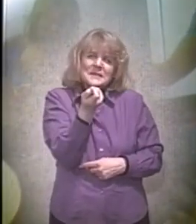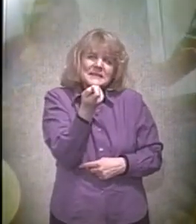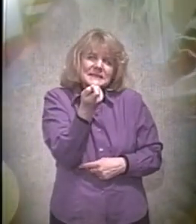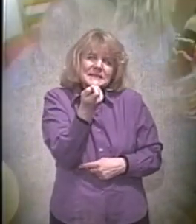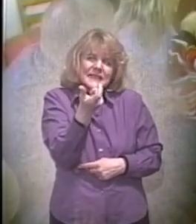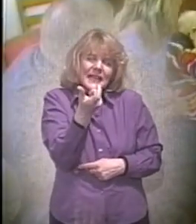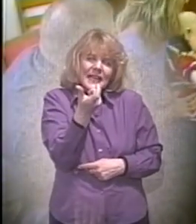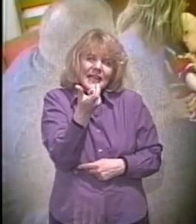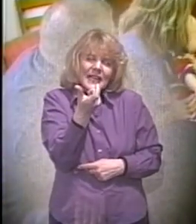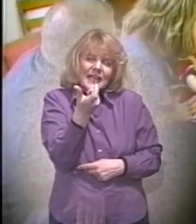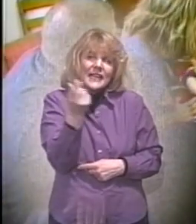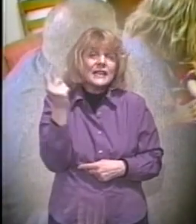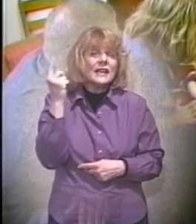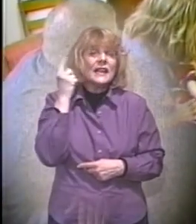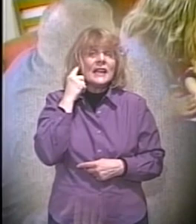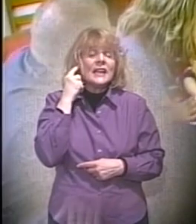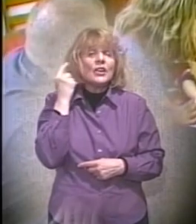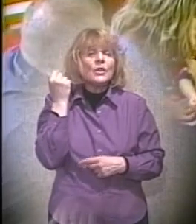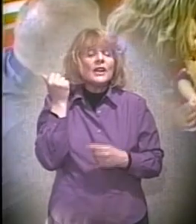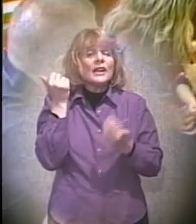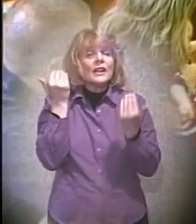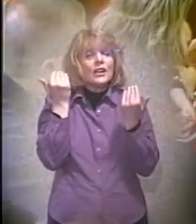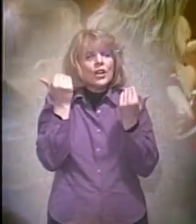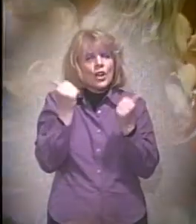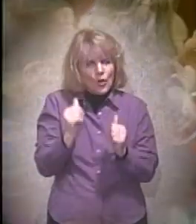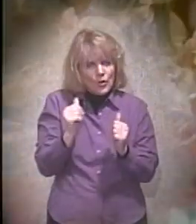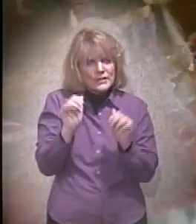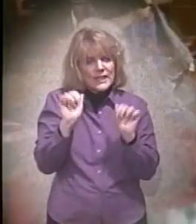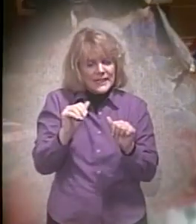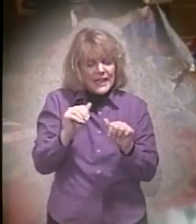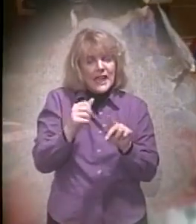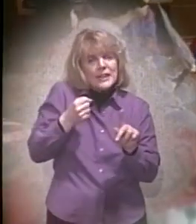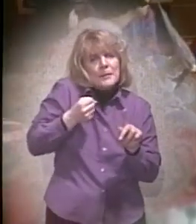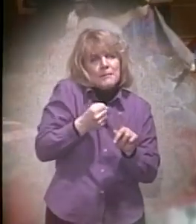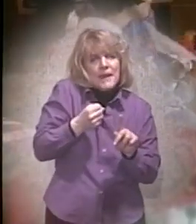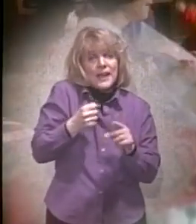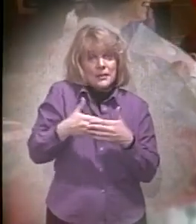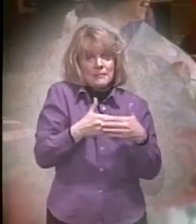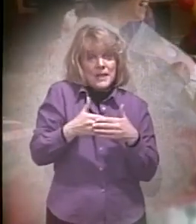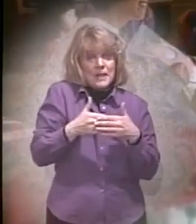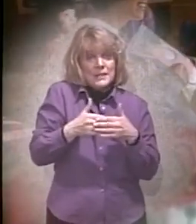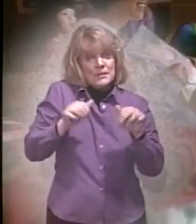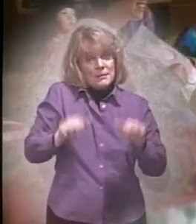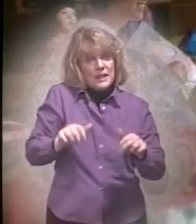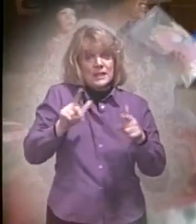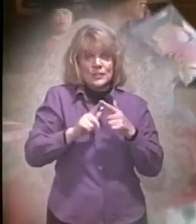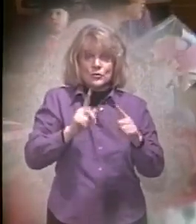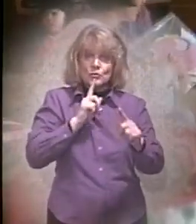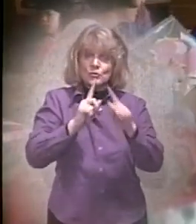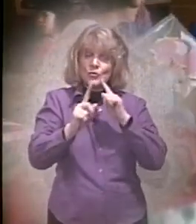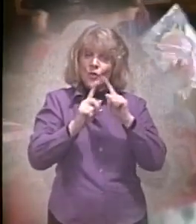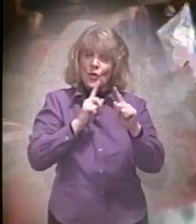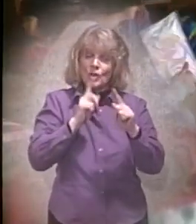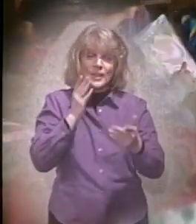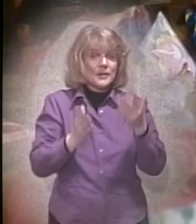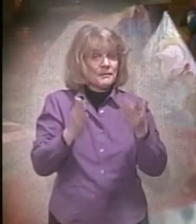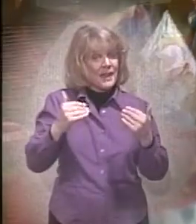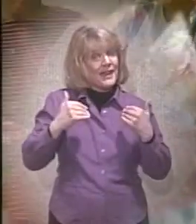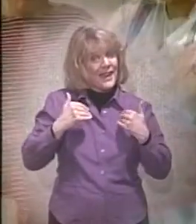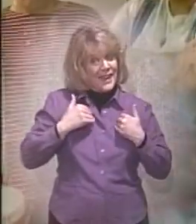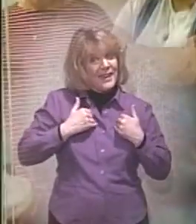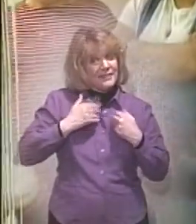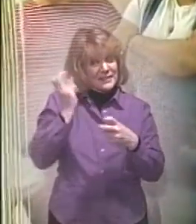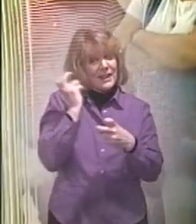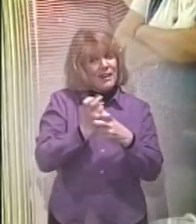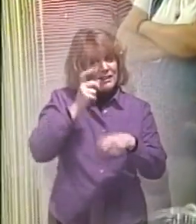language development. If a baby can't hear speech sounds, he or she may have difficulty learning to produce them.